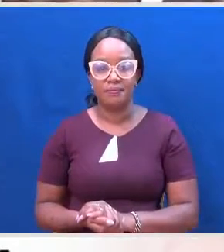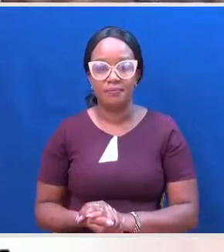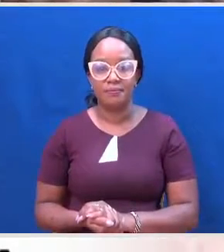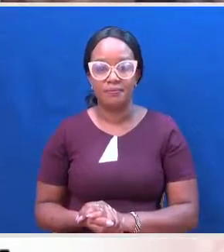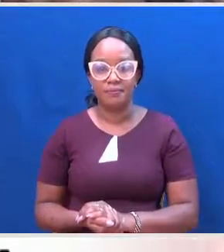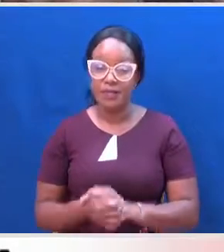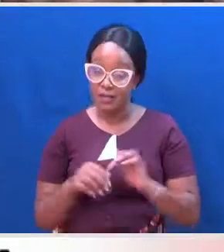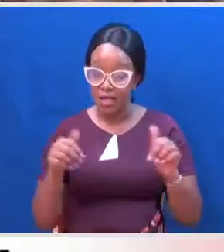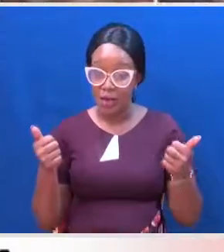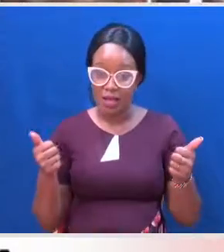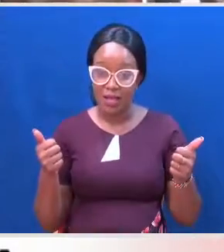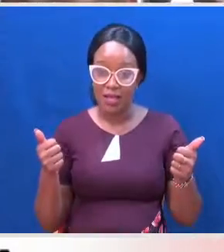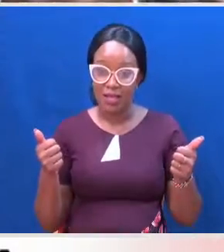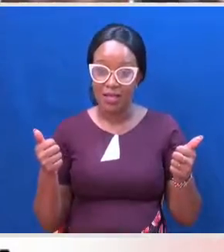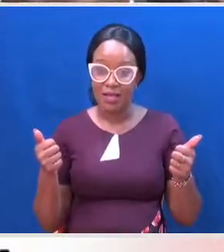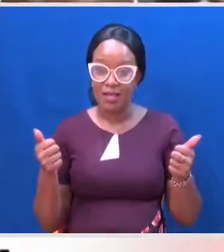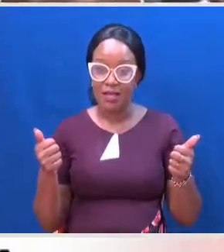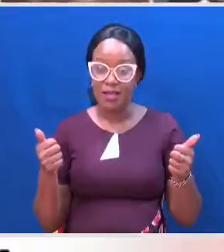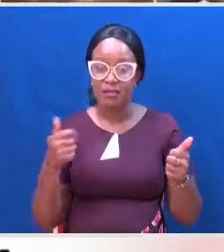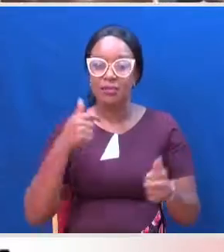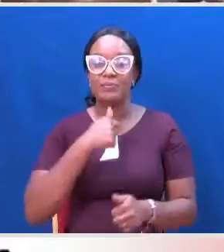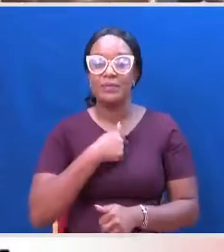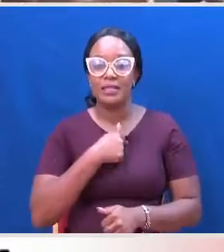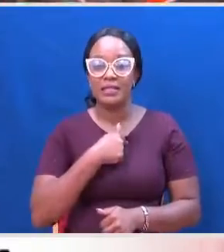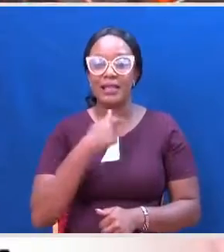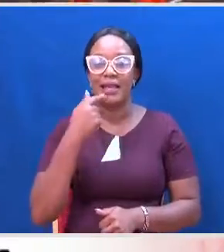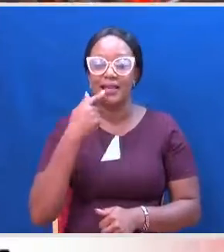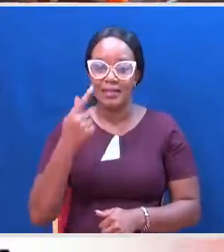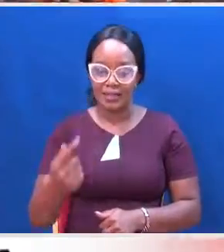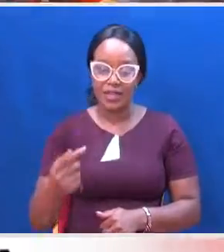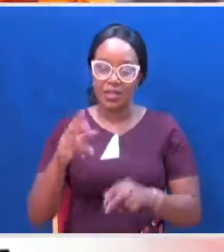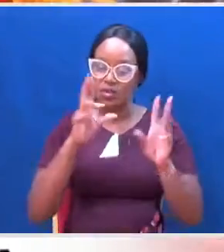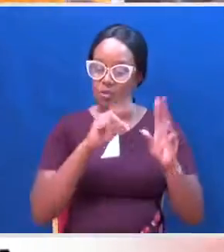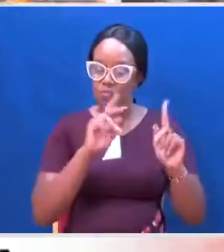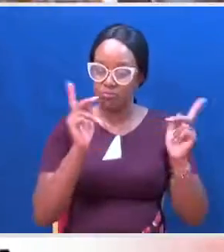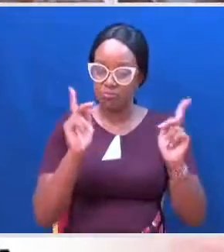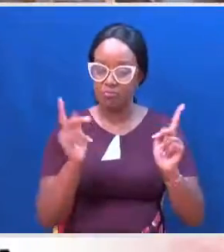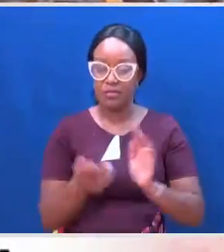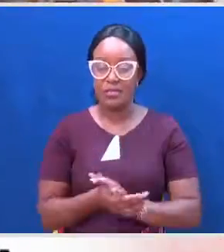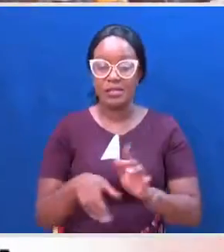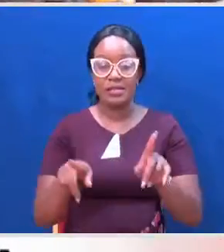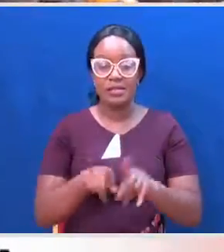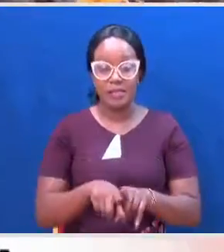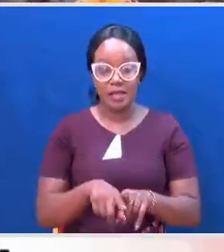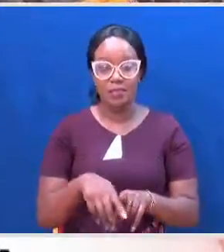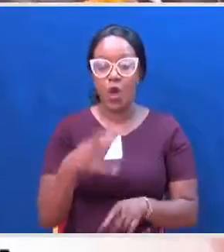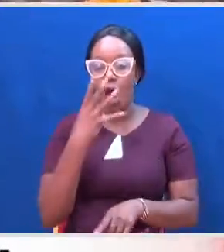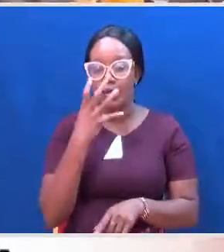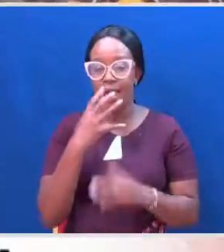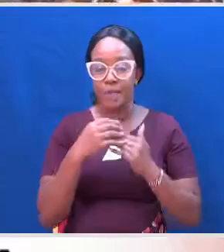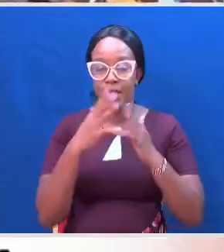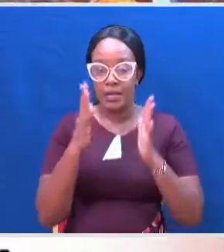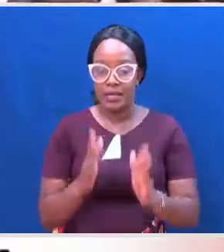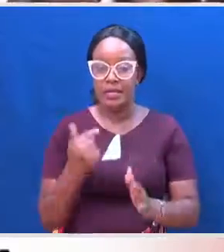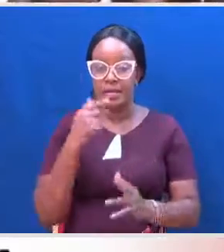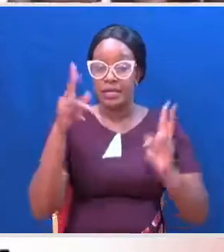Sio sawa sawa? Nasema no, sio? The ODM leader further tackled the issue now being